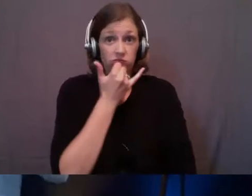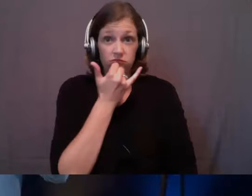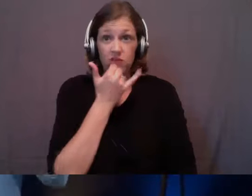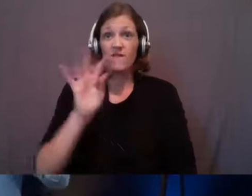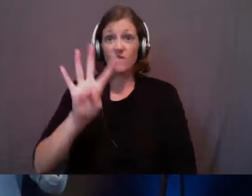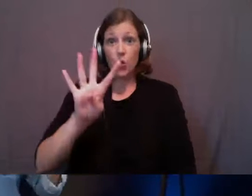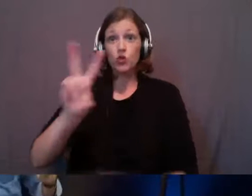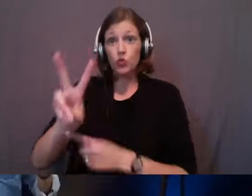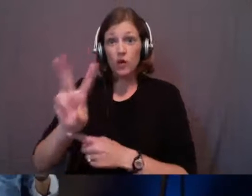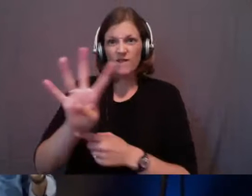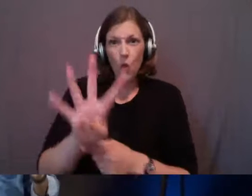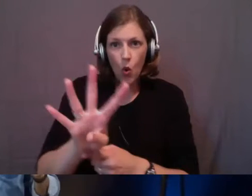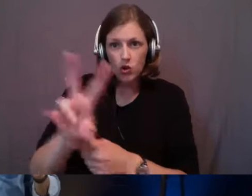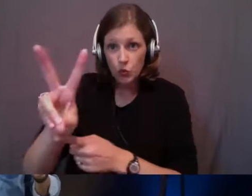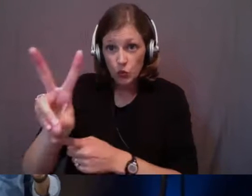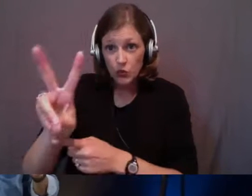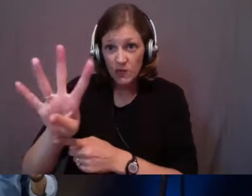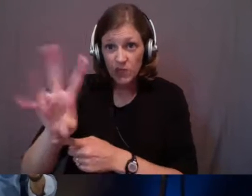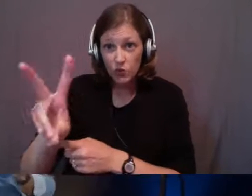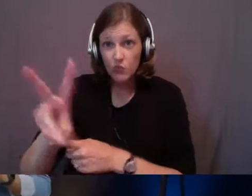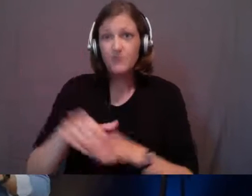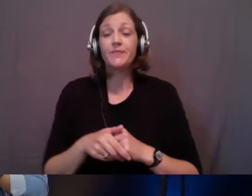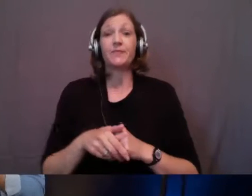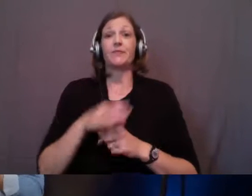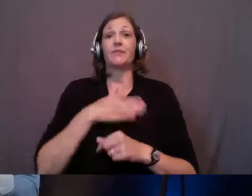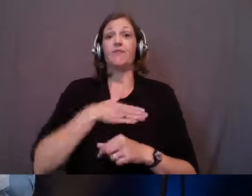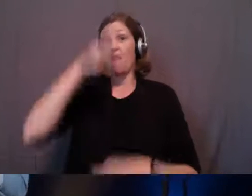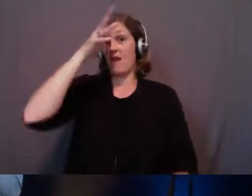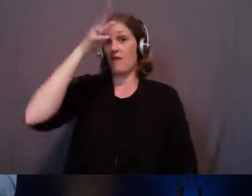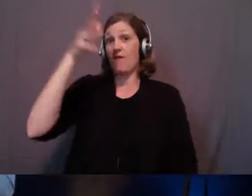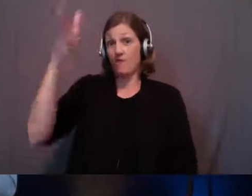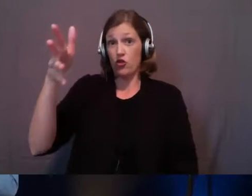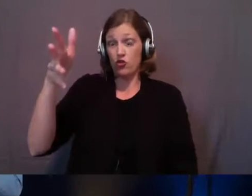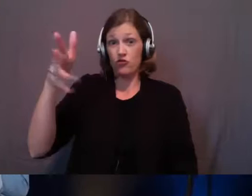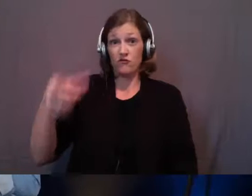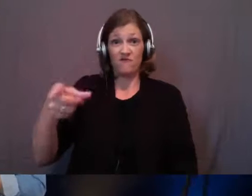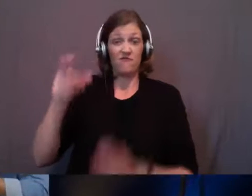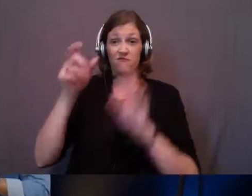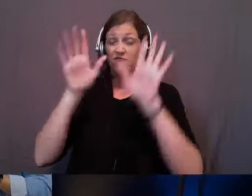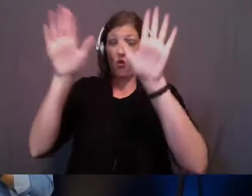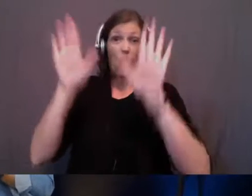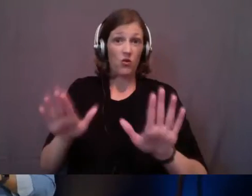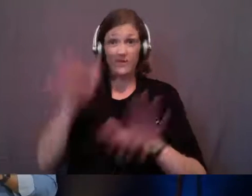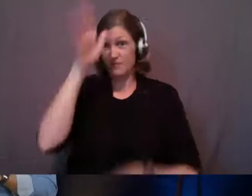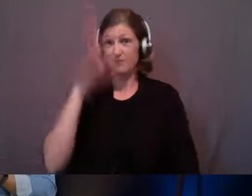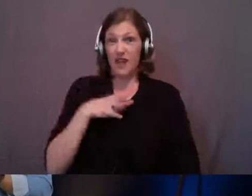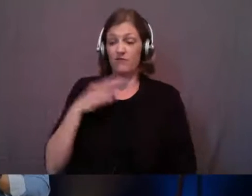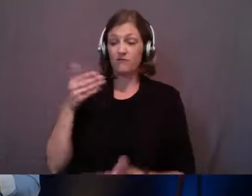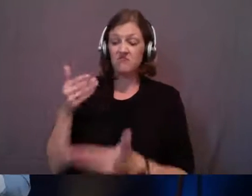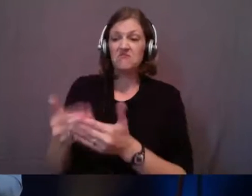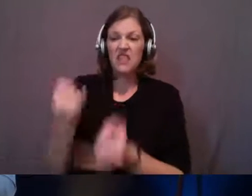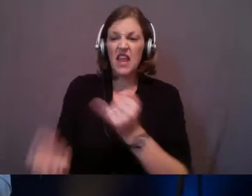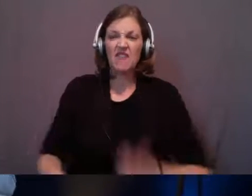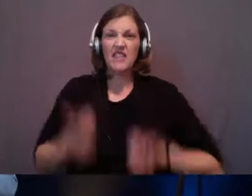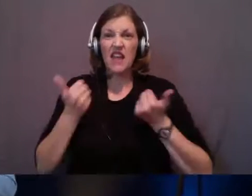42. 4-2. My grandfather was an awesome man towards the end of his life, but he wasn't